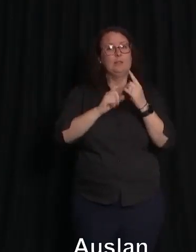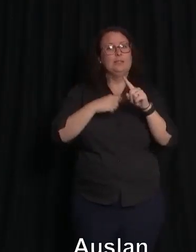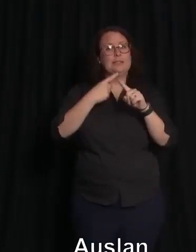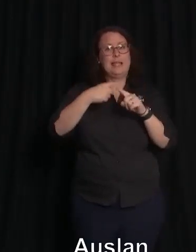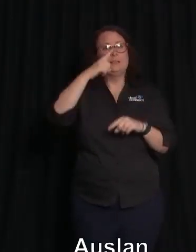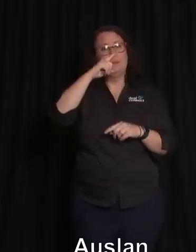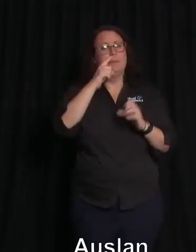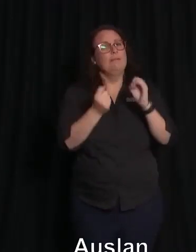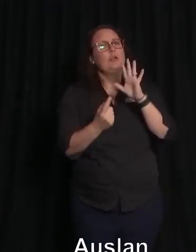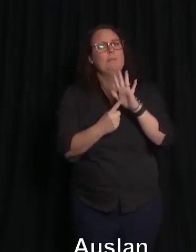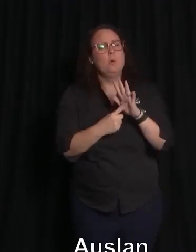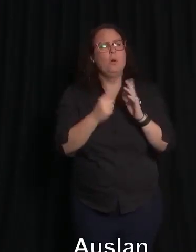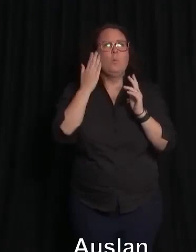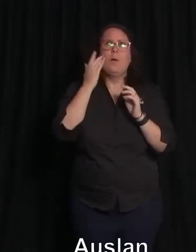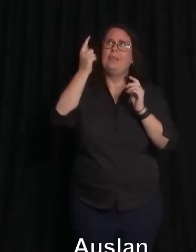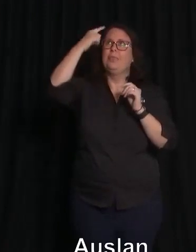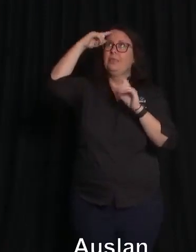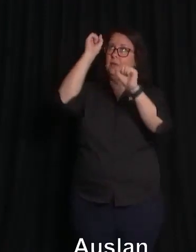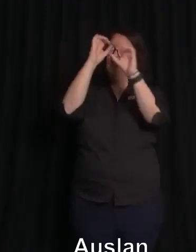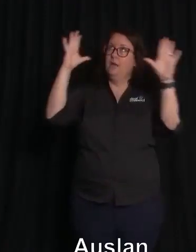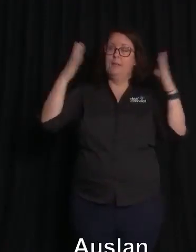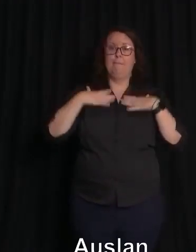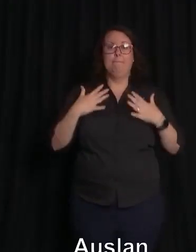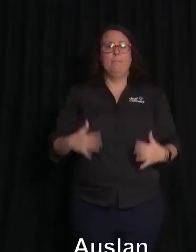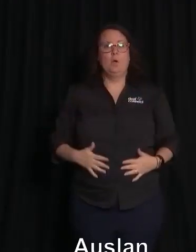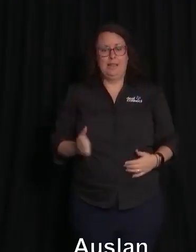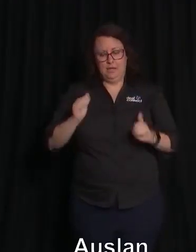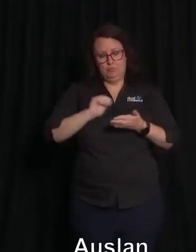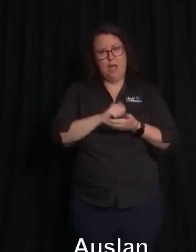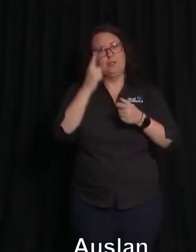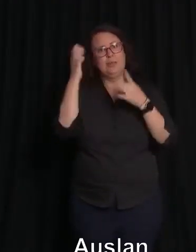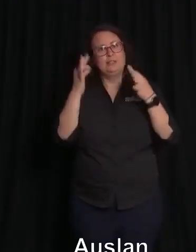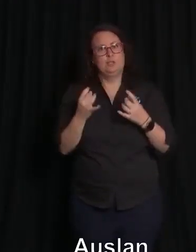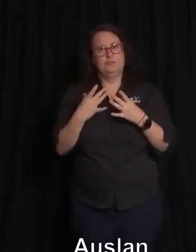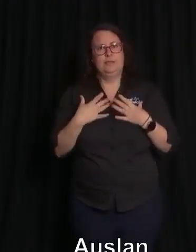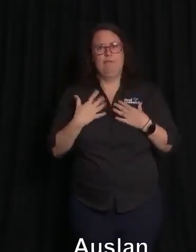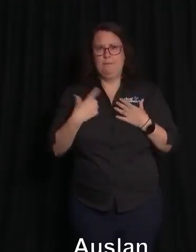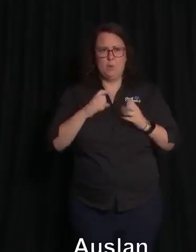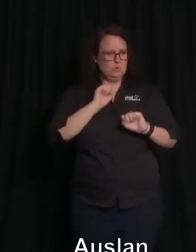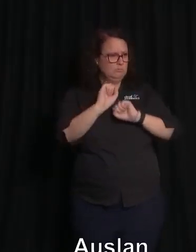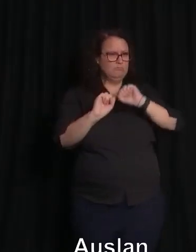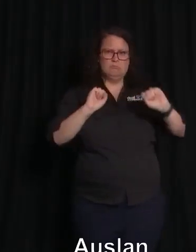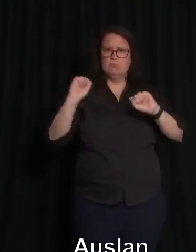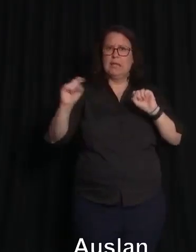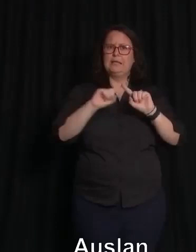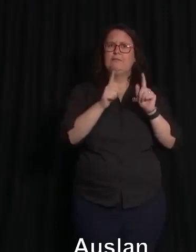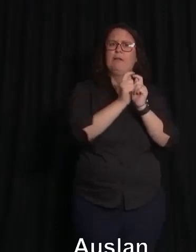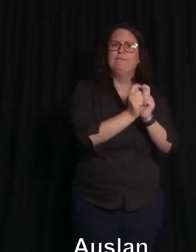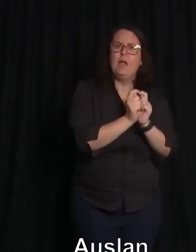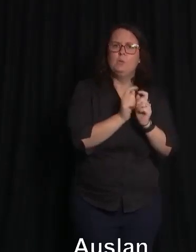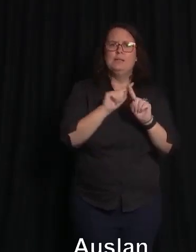bodily autonomy, because each individual will have their own values and preferences about how they want to be